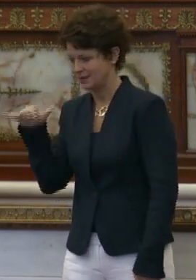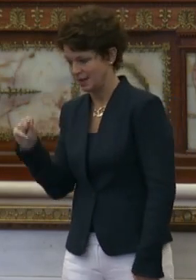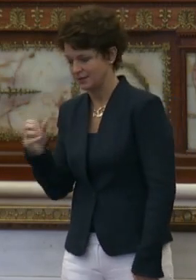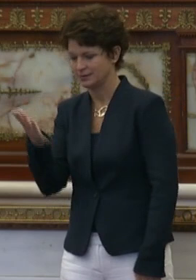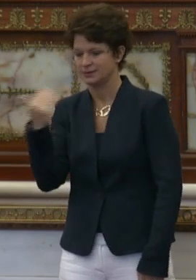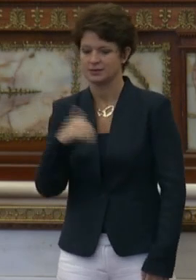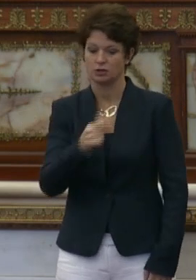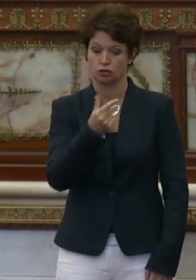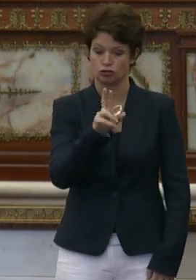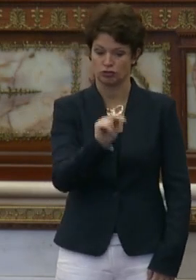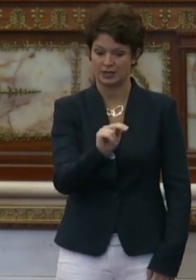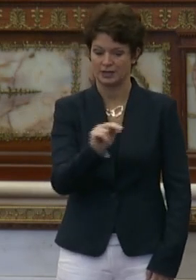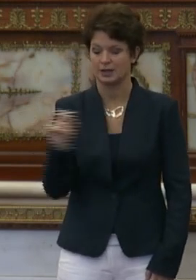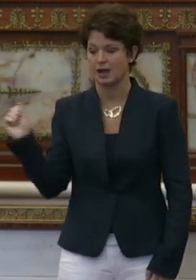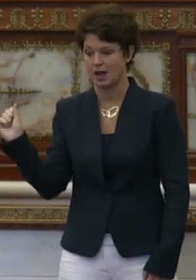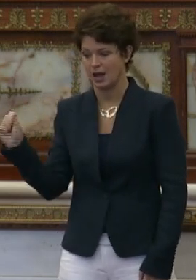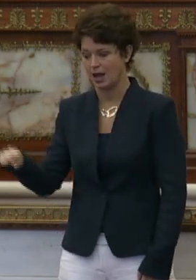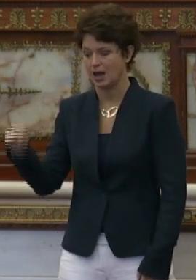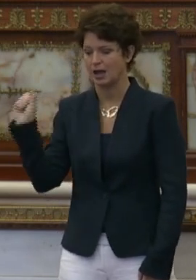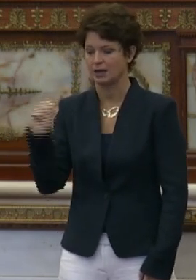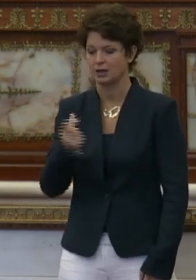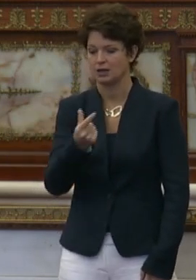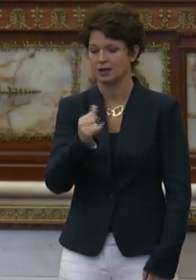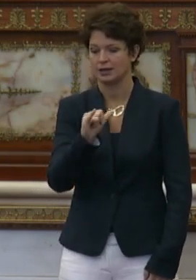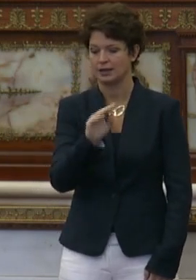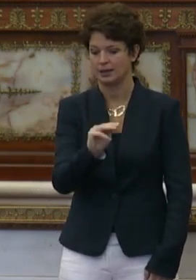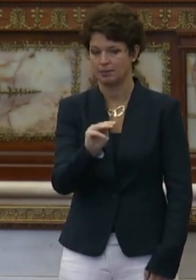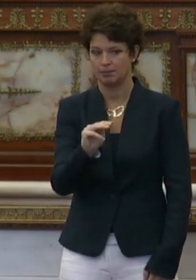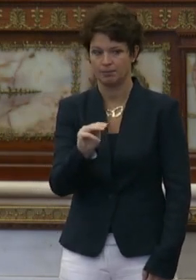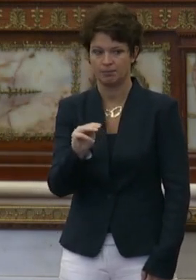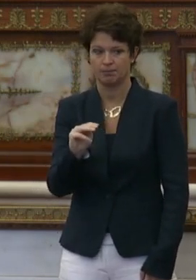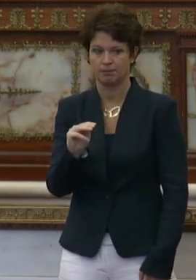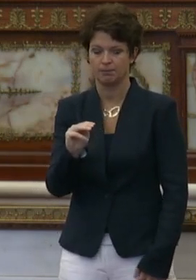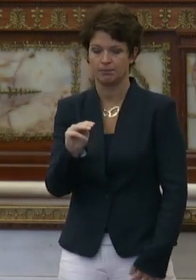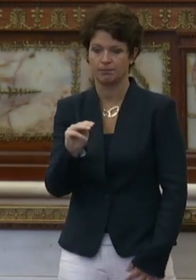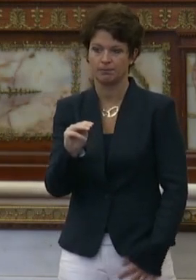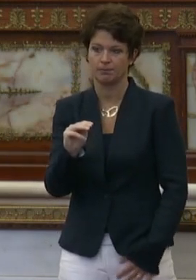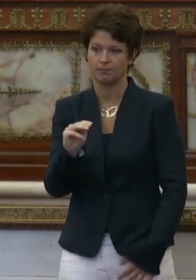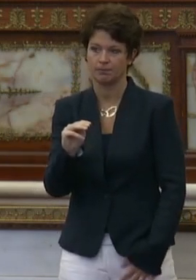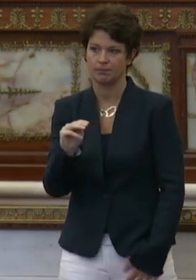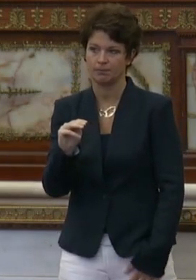Councilman Green? Aye. Councilwoman Gimm?